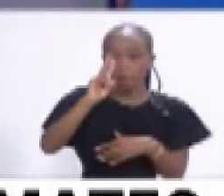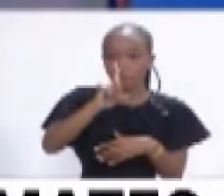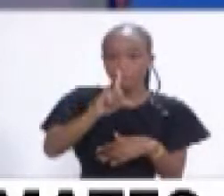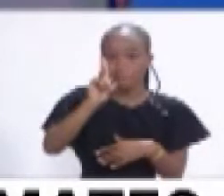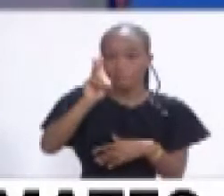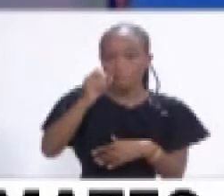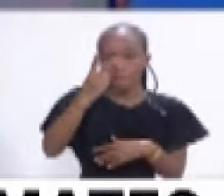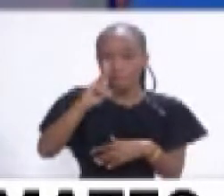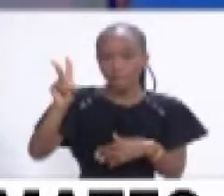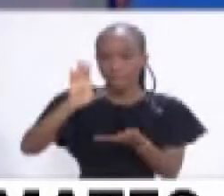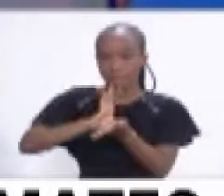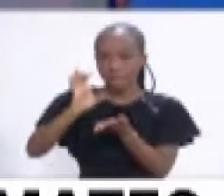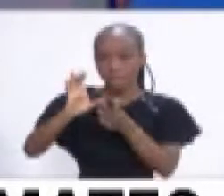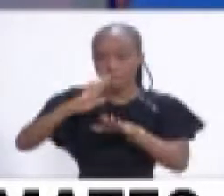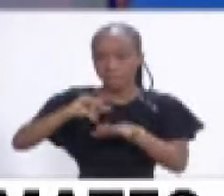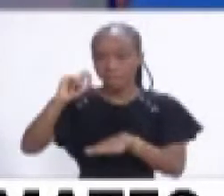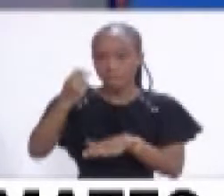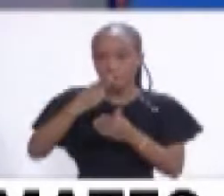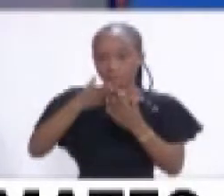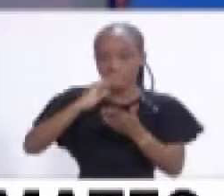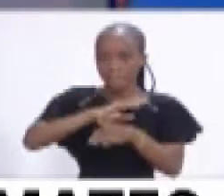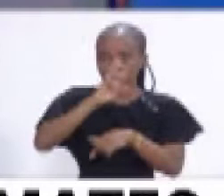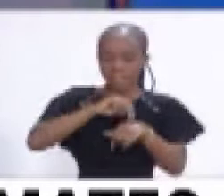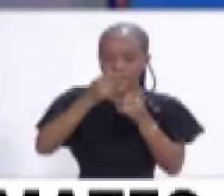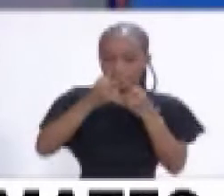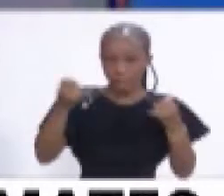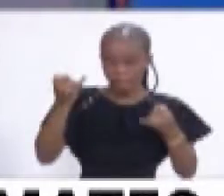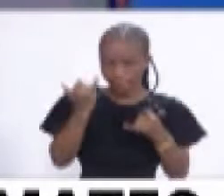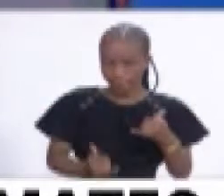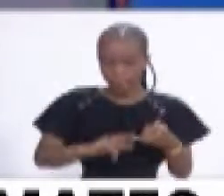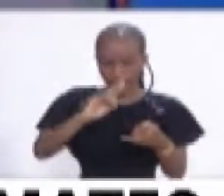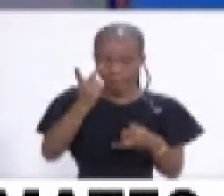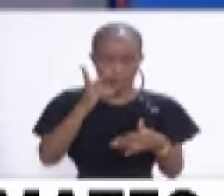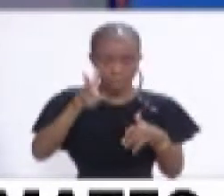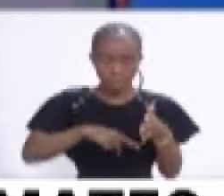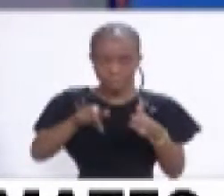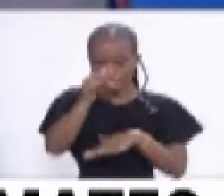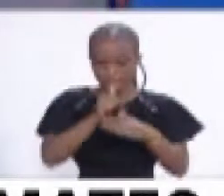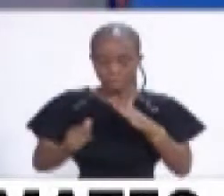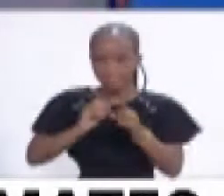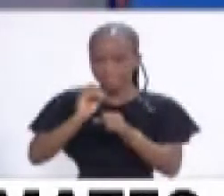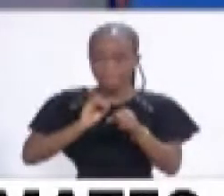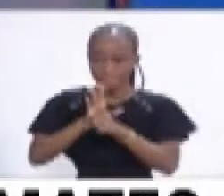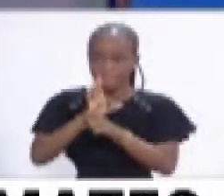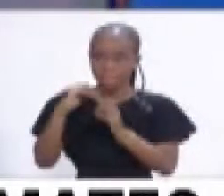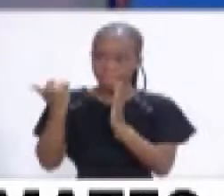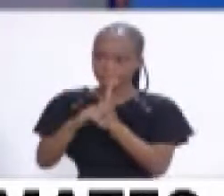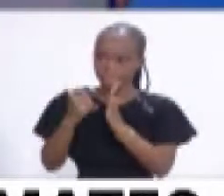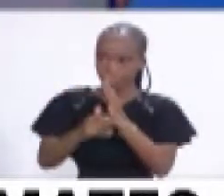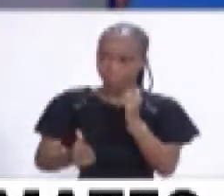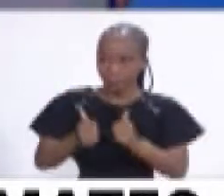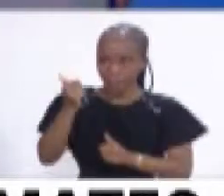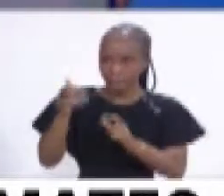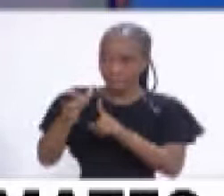budget on Thursday before the National Assembly. This year's budget will be the second to be read under the COVID-19 pandemic, which has